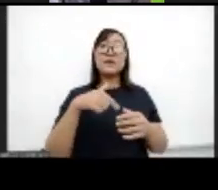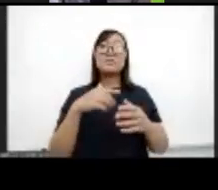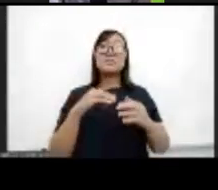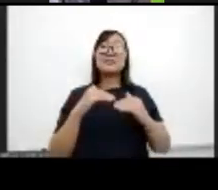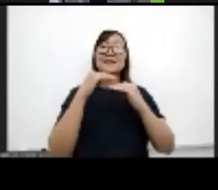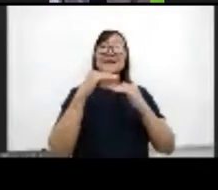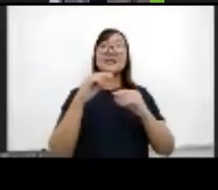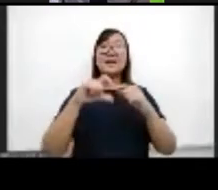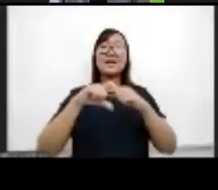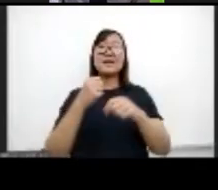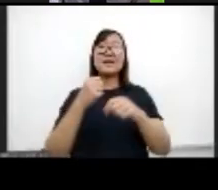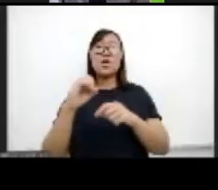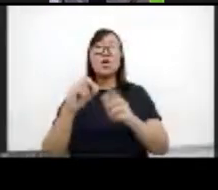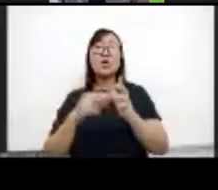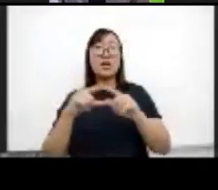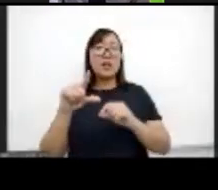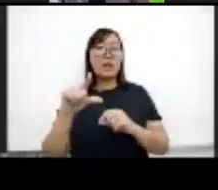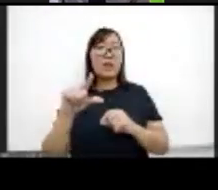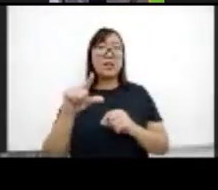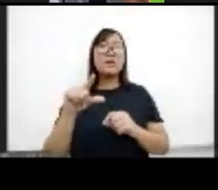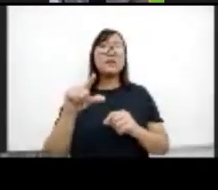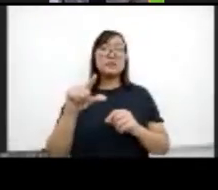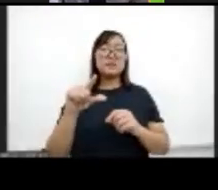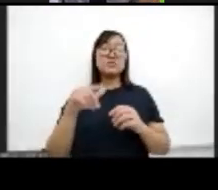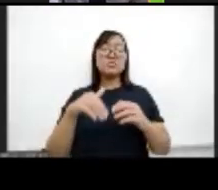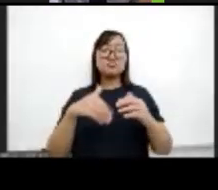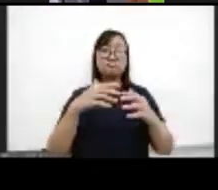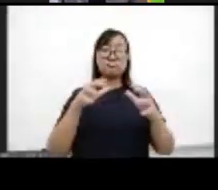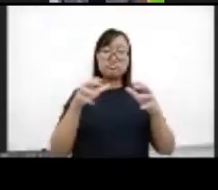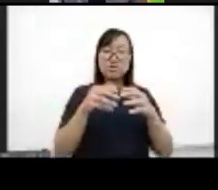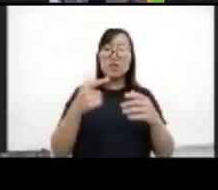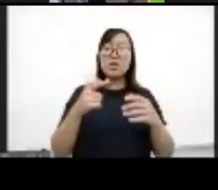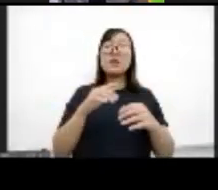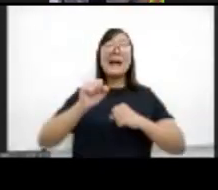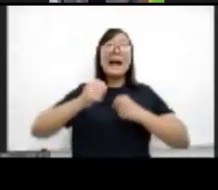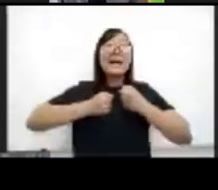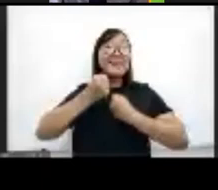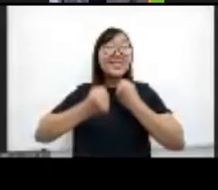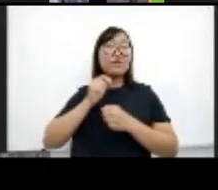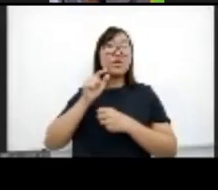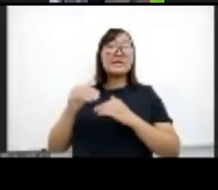Which researchers from Malaysia